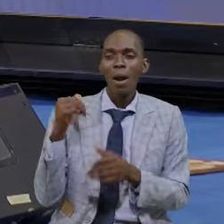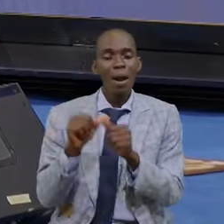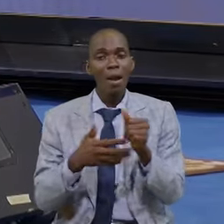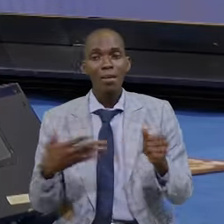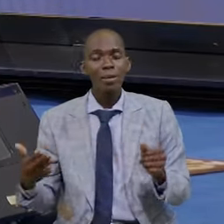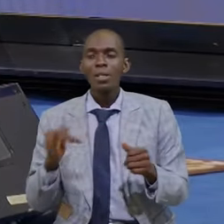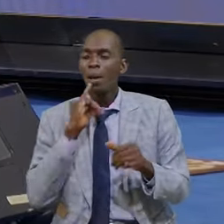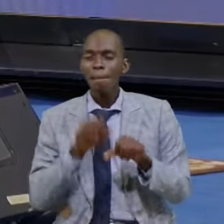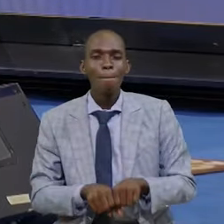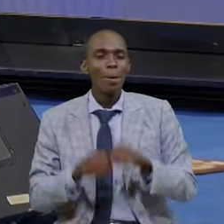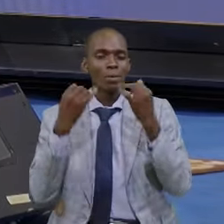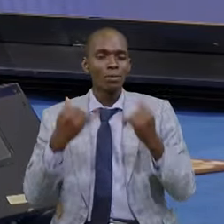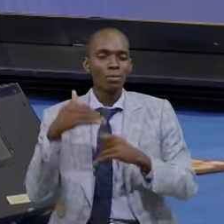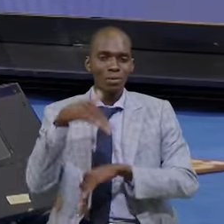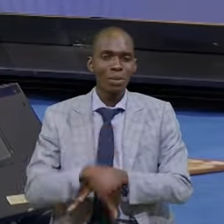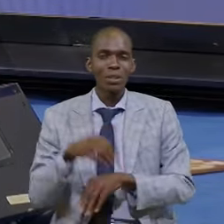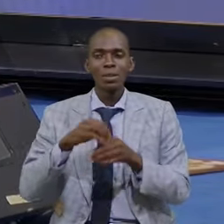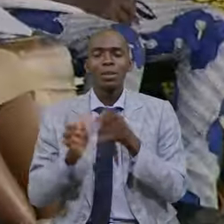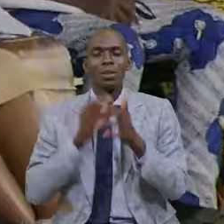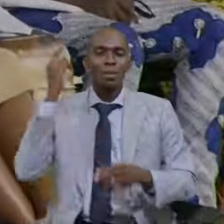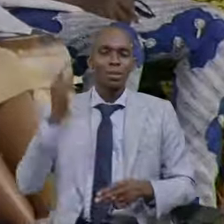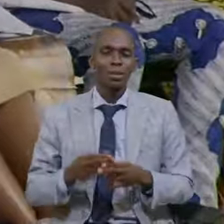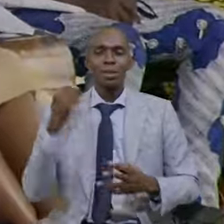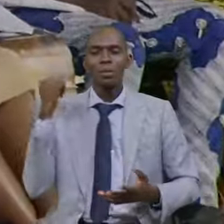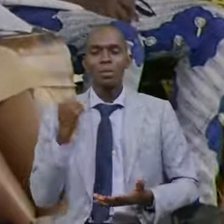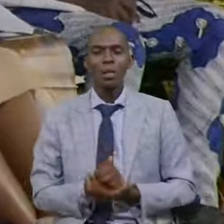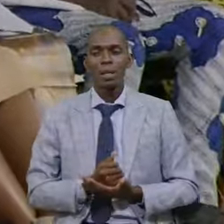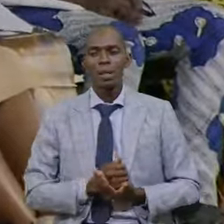broken tonight in Jesus' name.